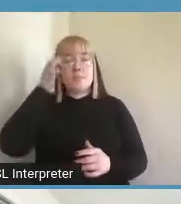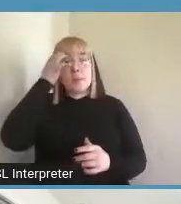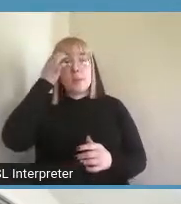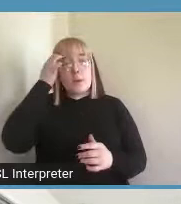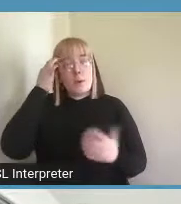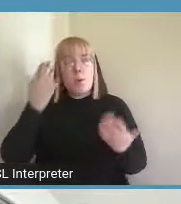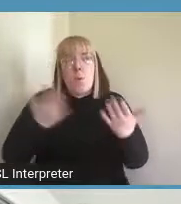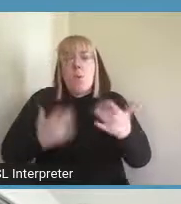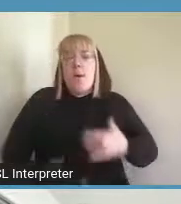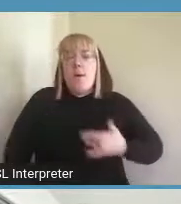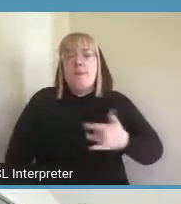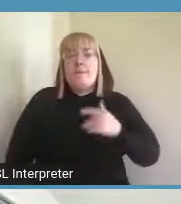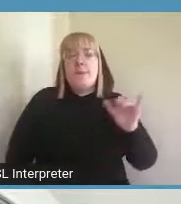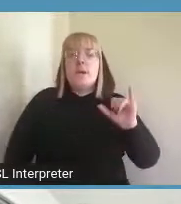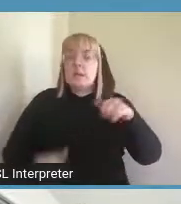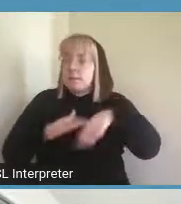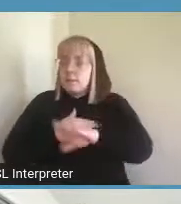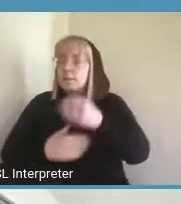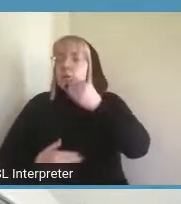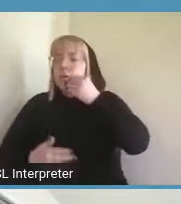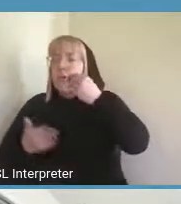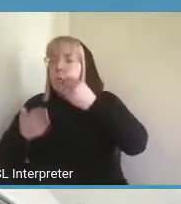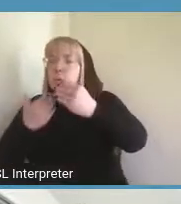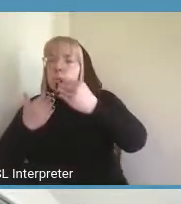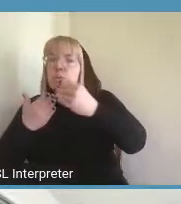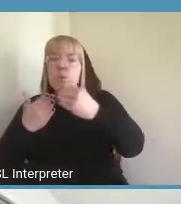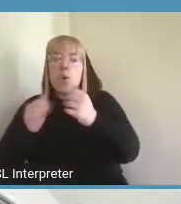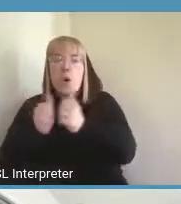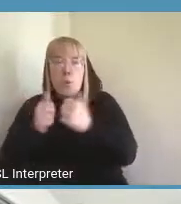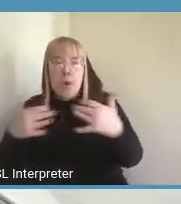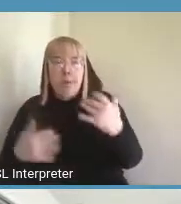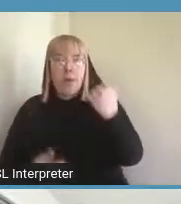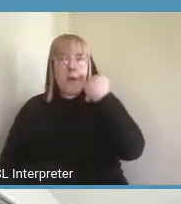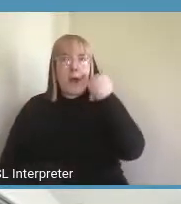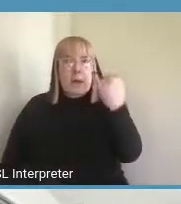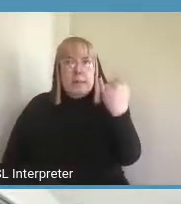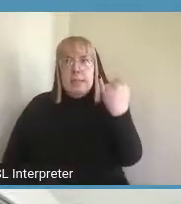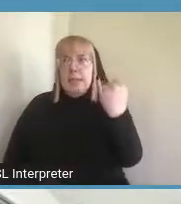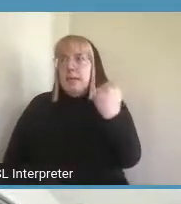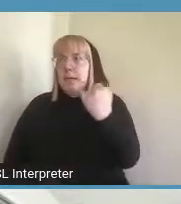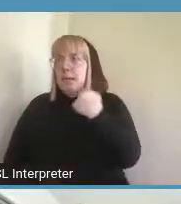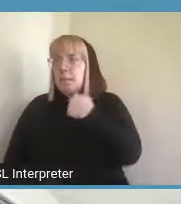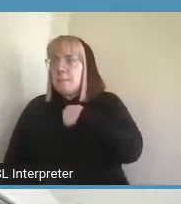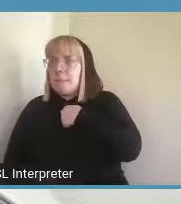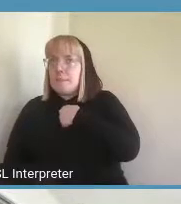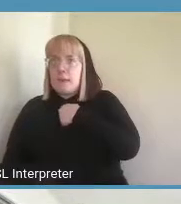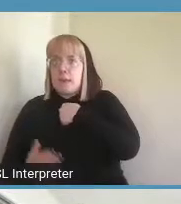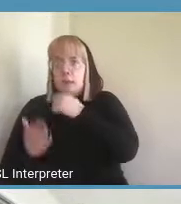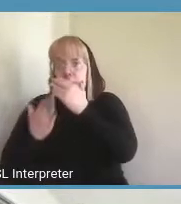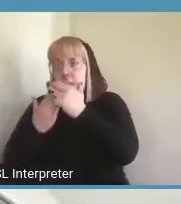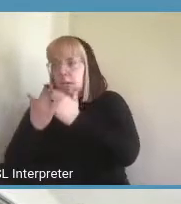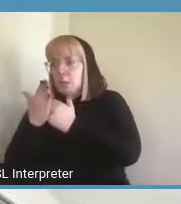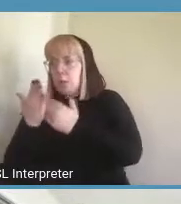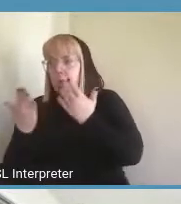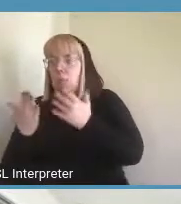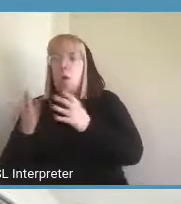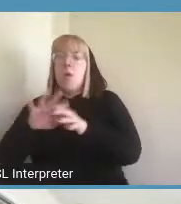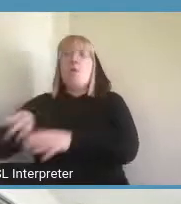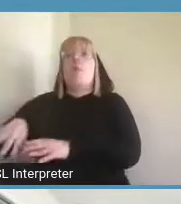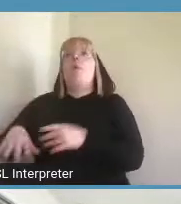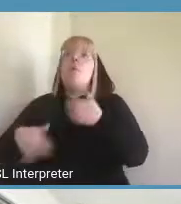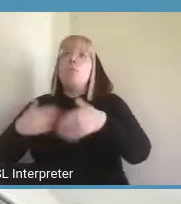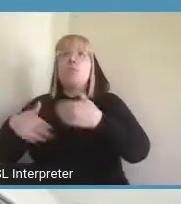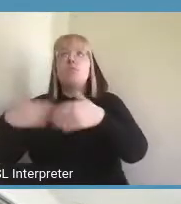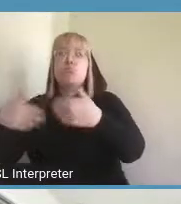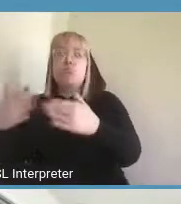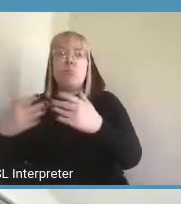what it feels like to go into a grocery store without an idea in mind of what you're going to cook versus going into a grocery store with a recipe in mind